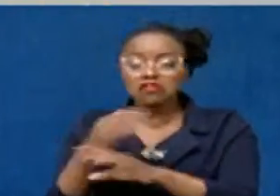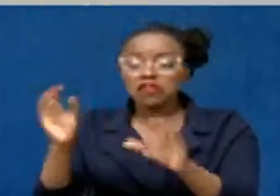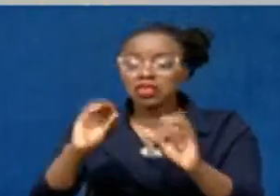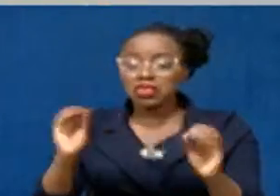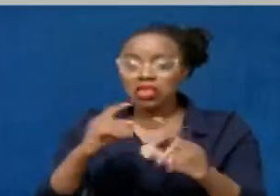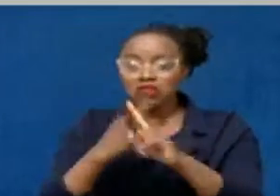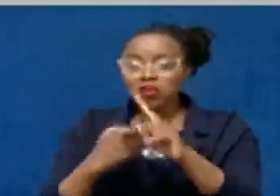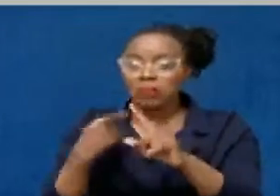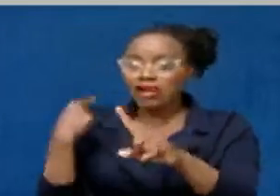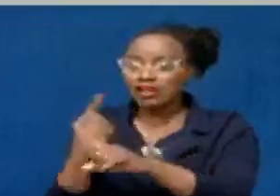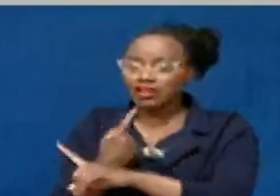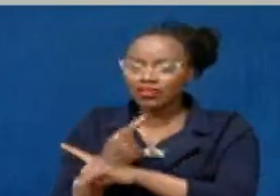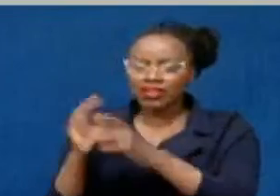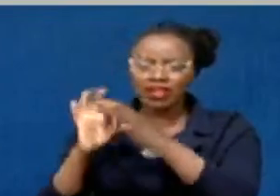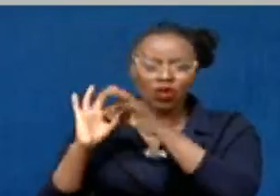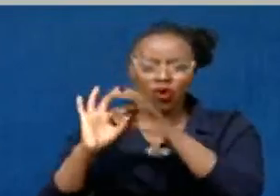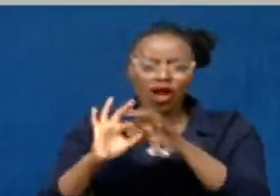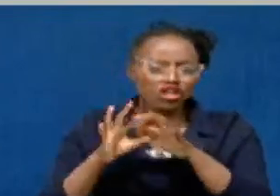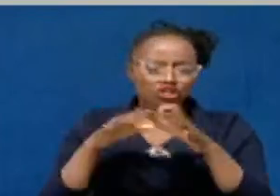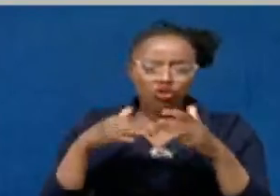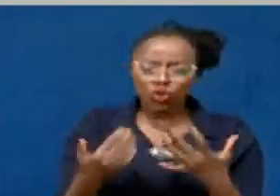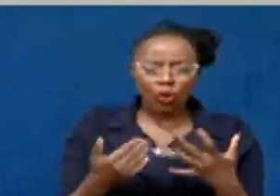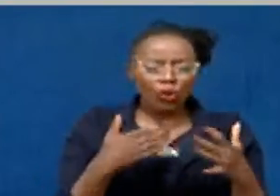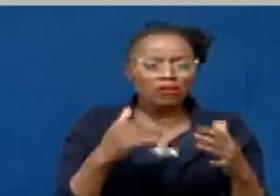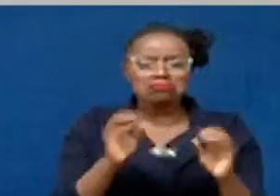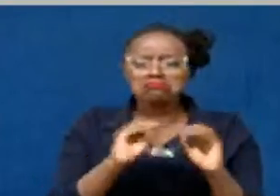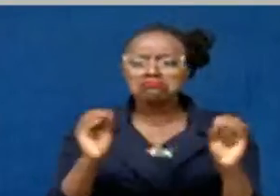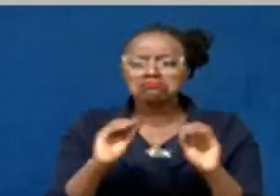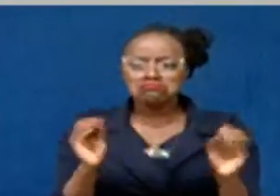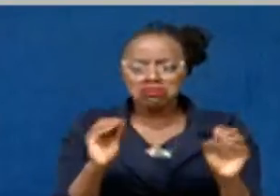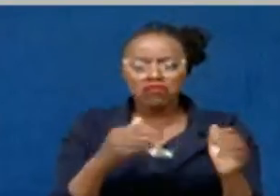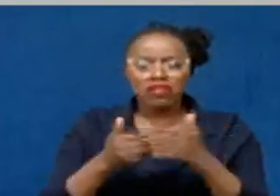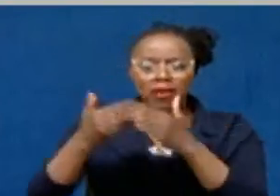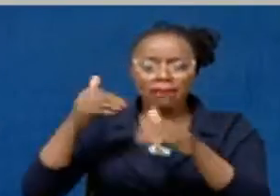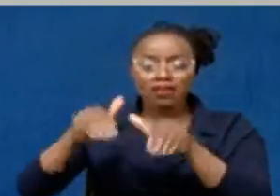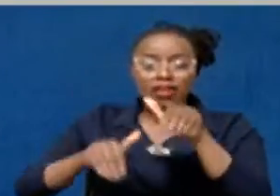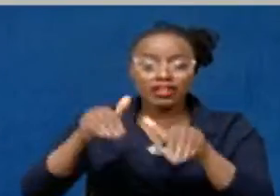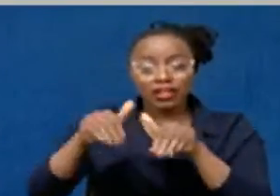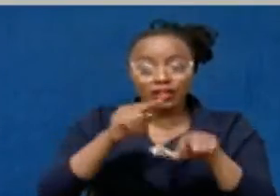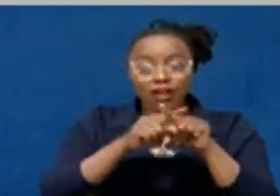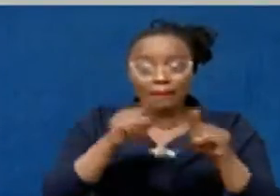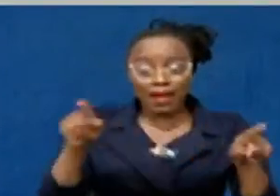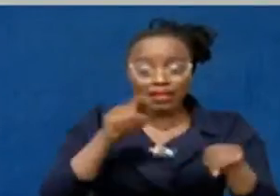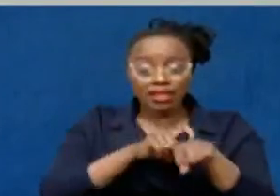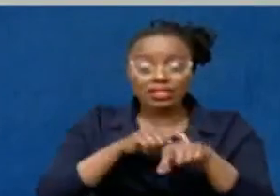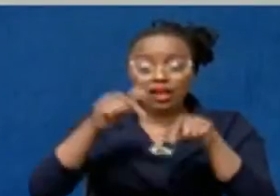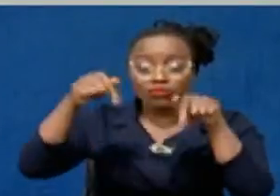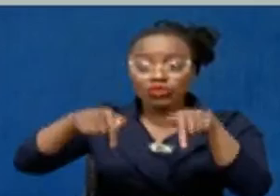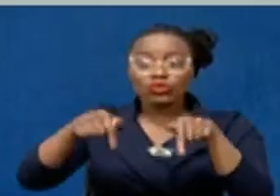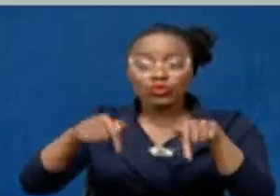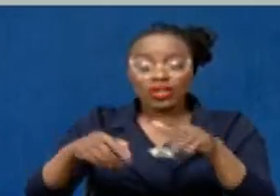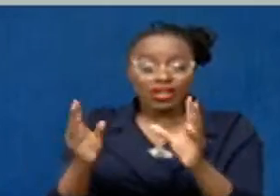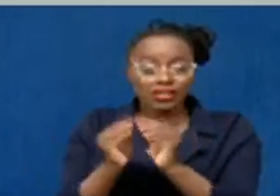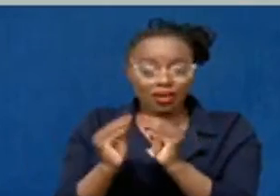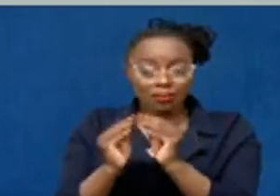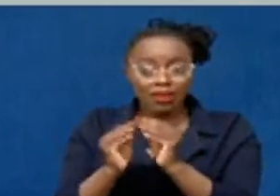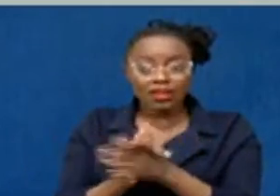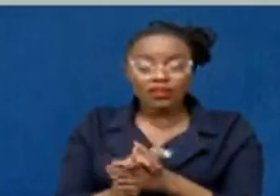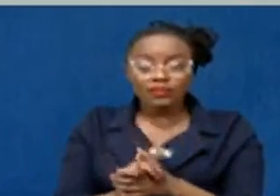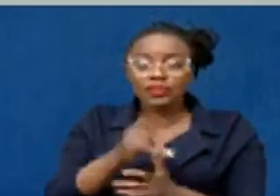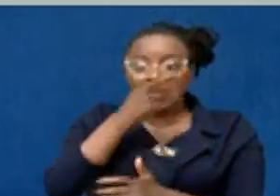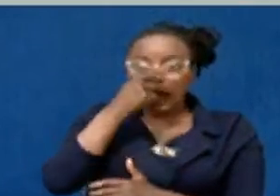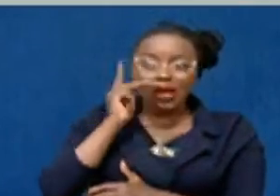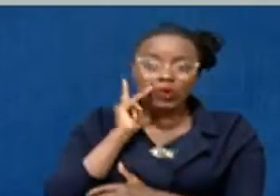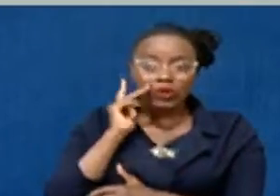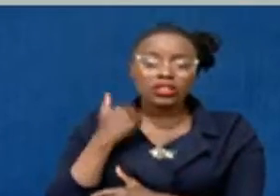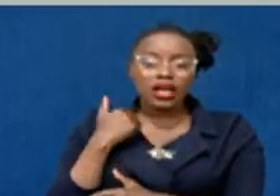what a different coalition or a different alliance you were part of had in the previous election. But during today's event, Kalonzo